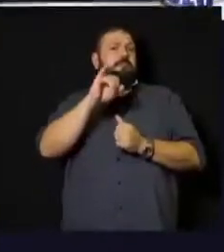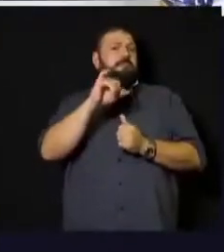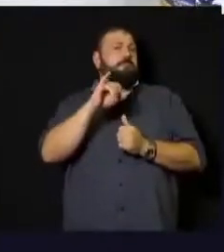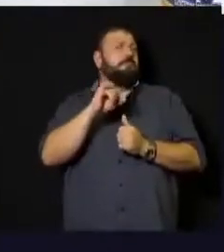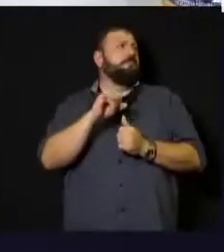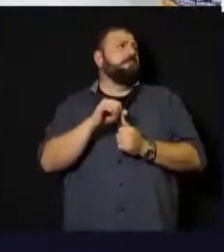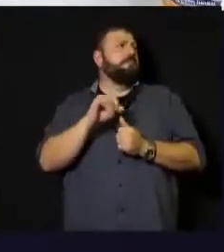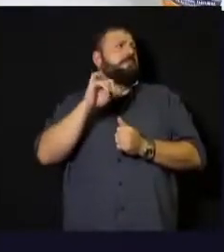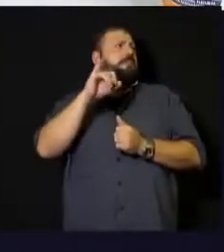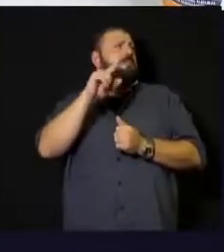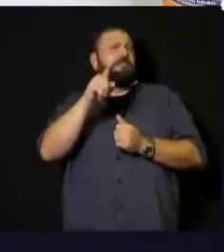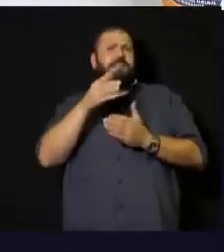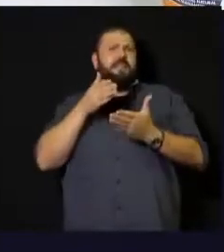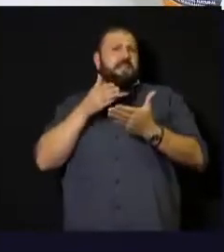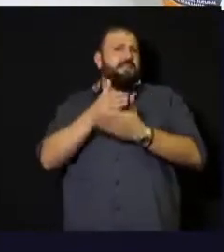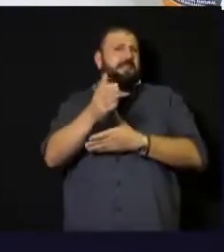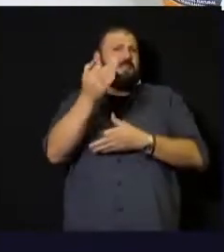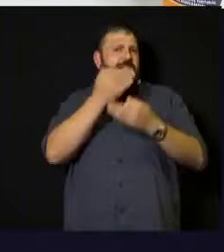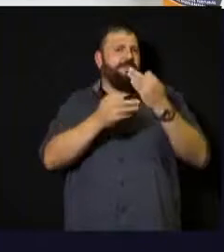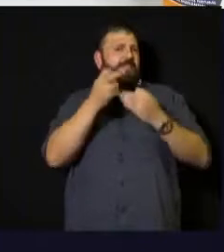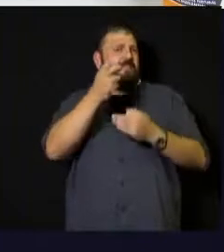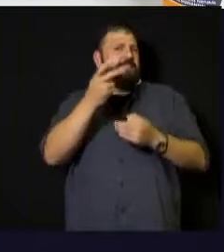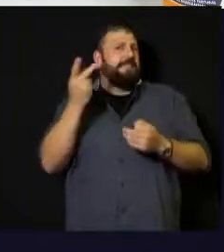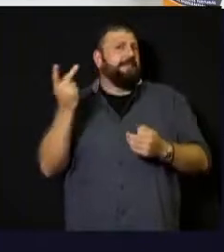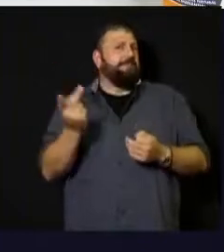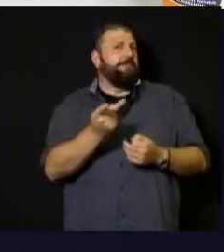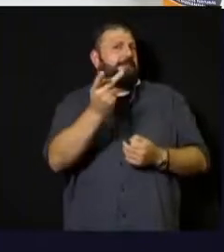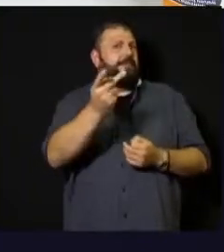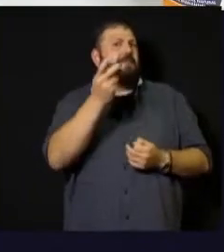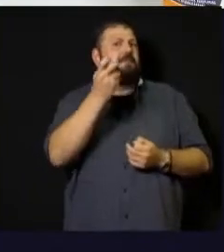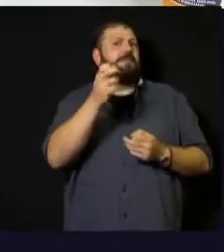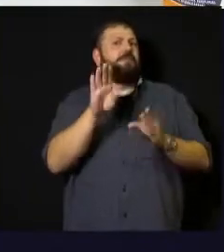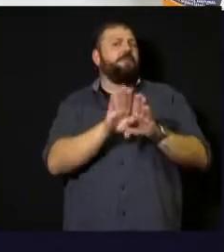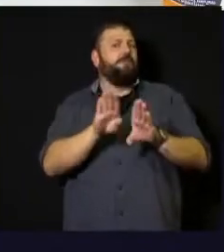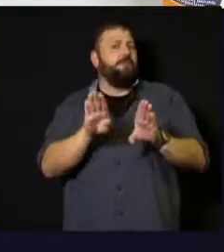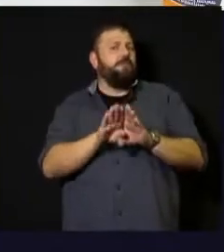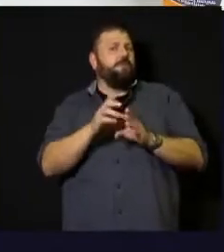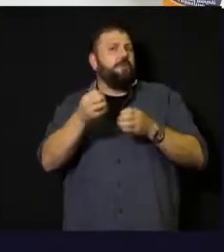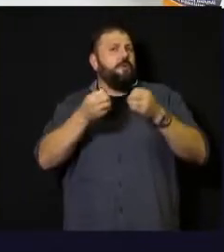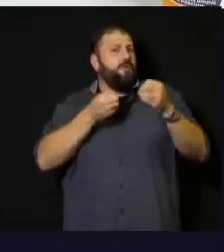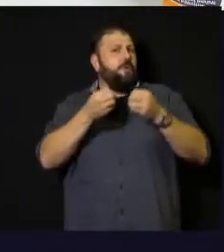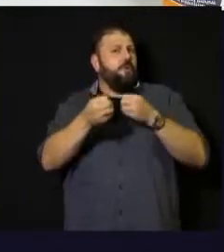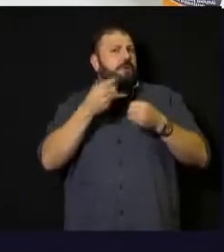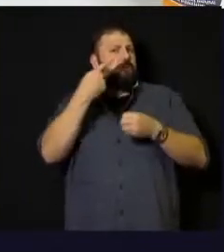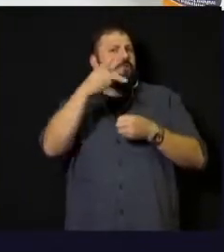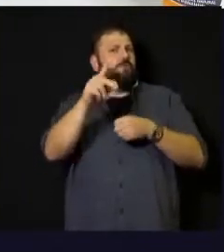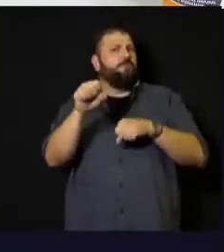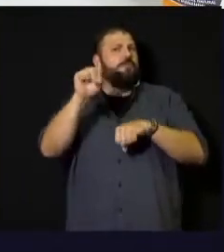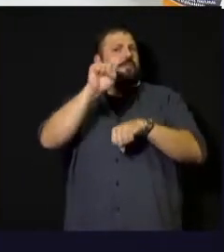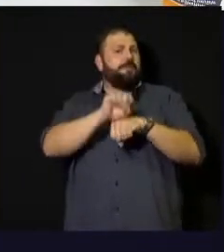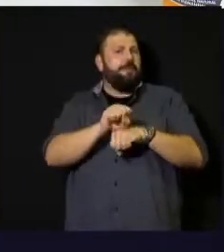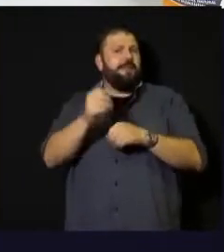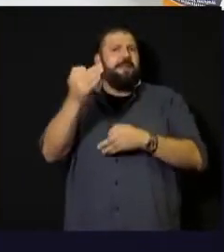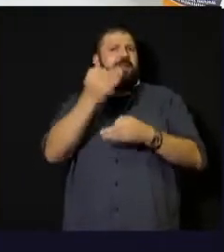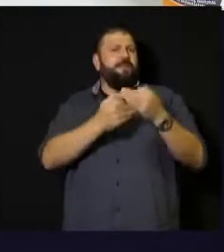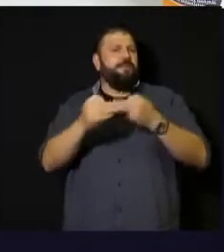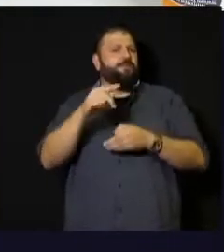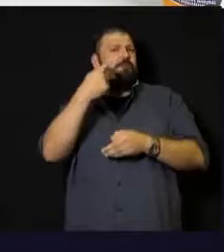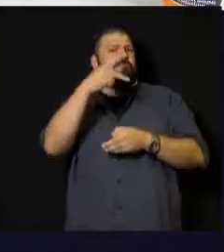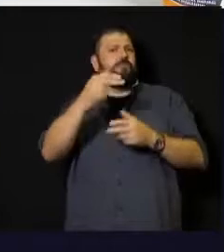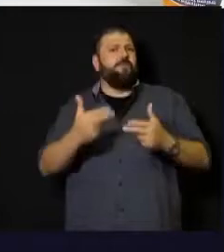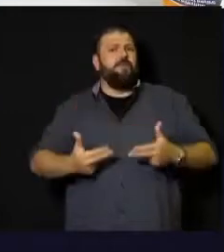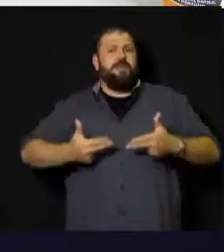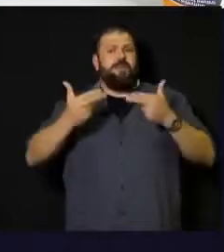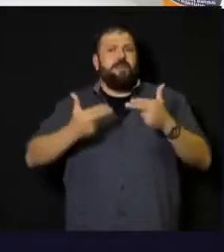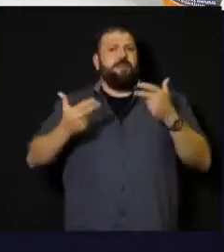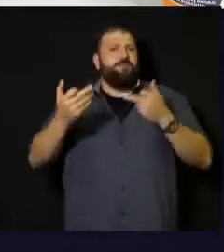is, I'm sorry that you came in exactly in part. That how are you organizing your week in the business center? How do you